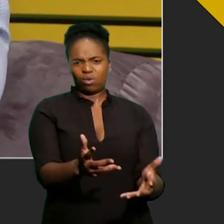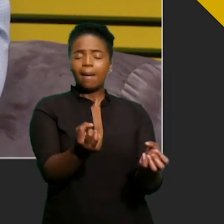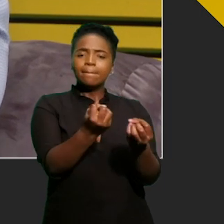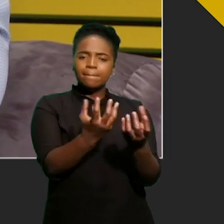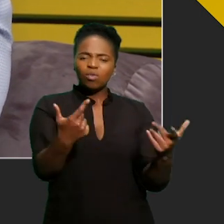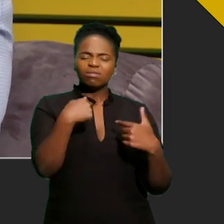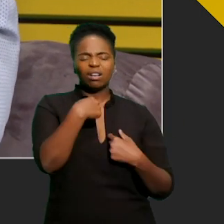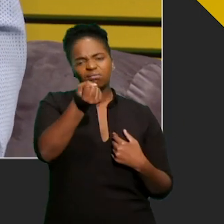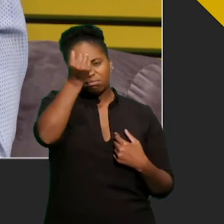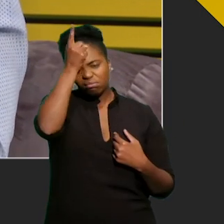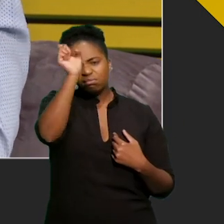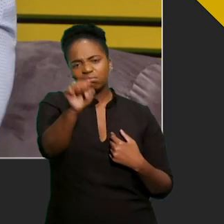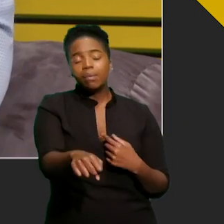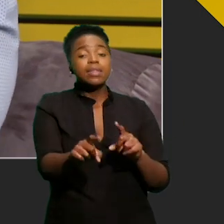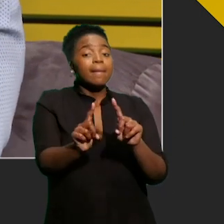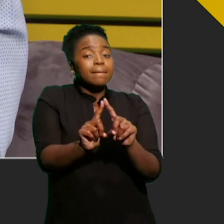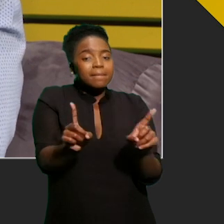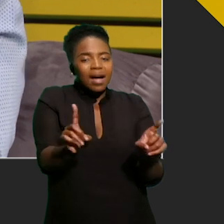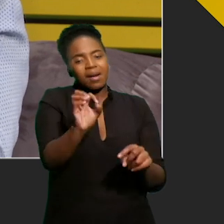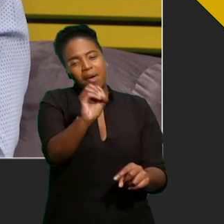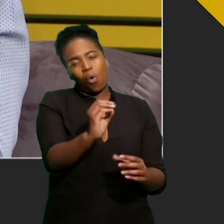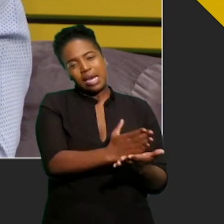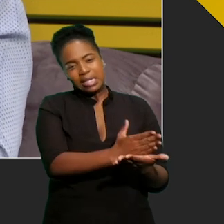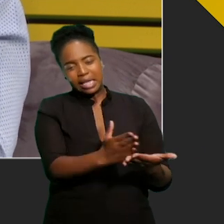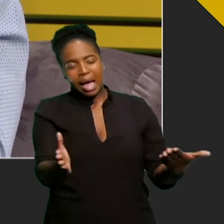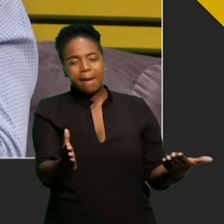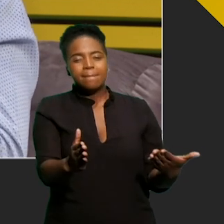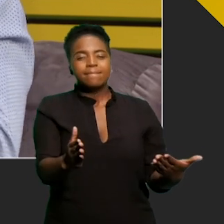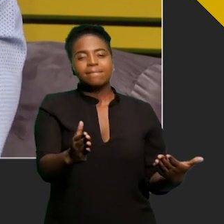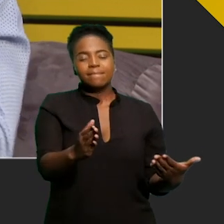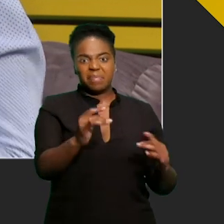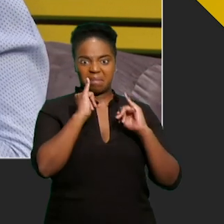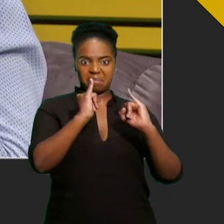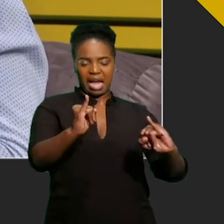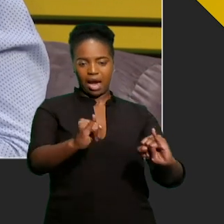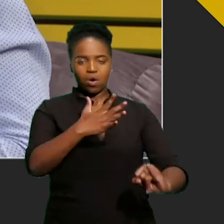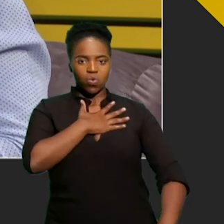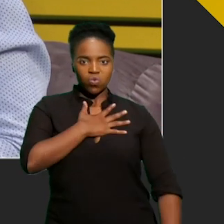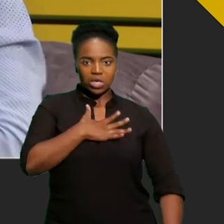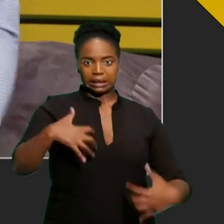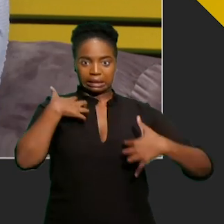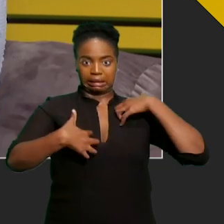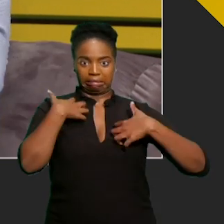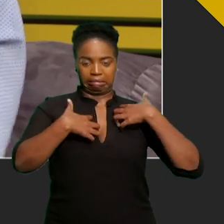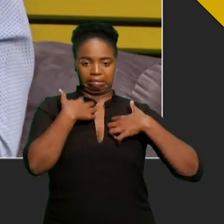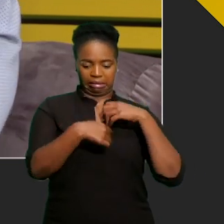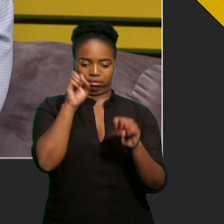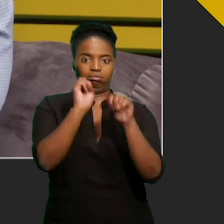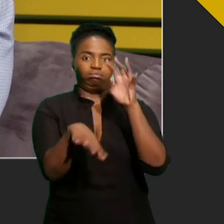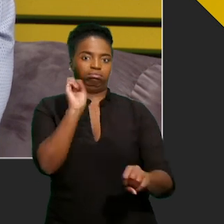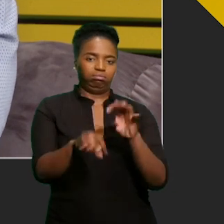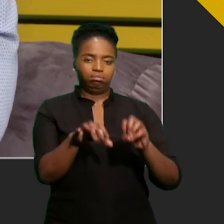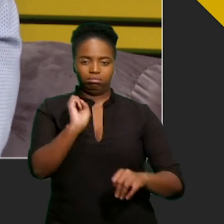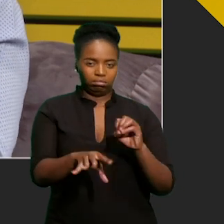us like understand a lot. Of course, there are a few bad apples abangakwazi to suppress their allegiance to those